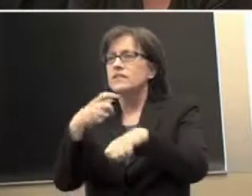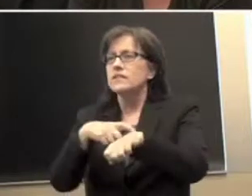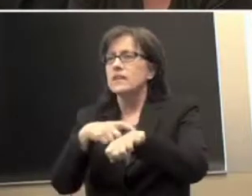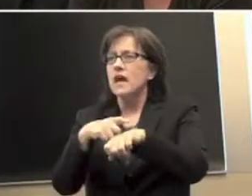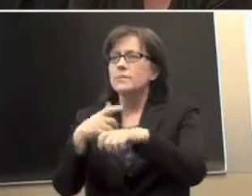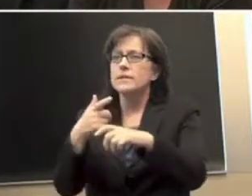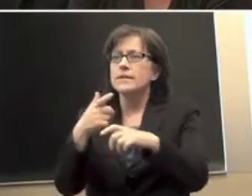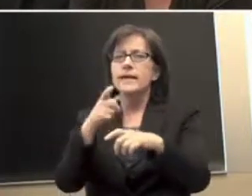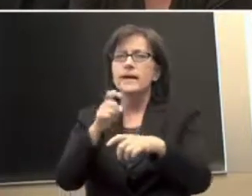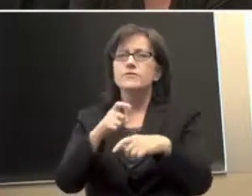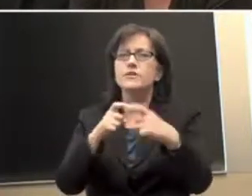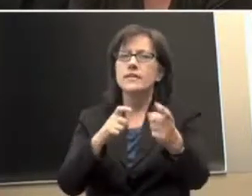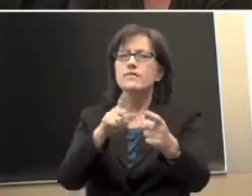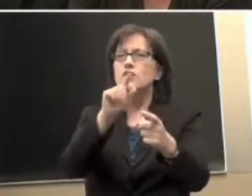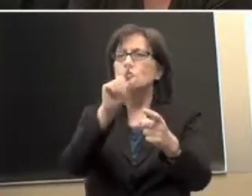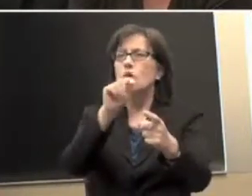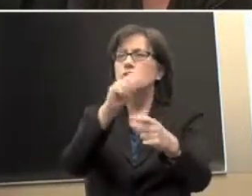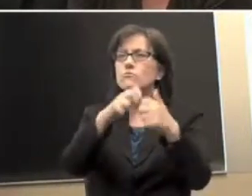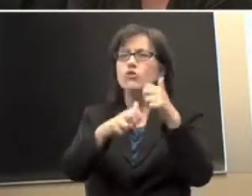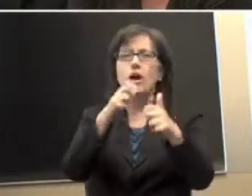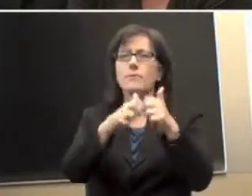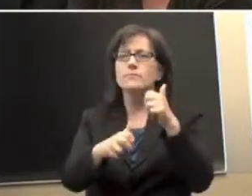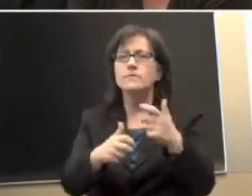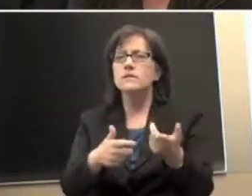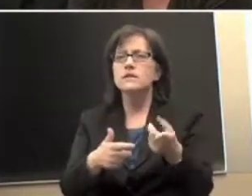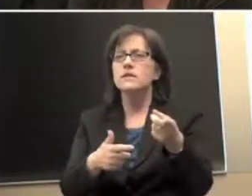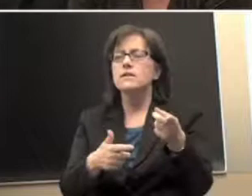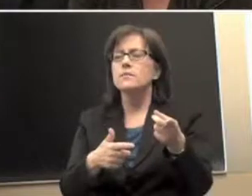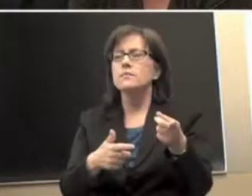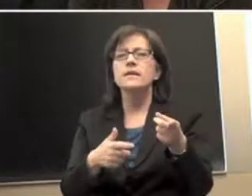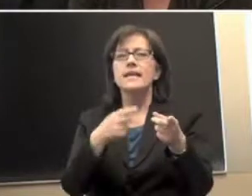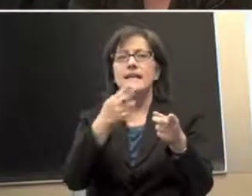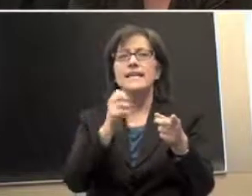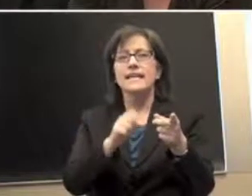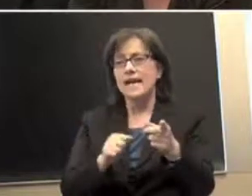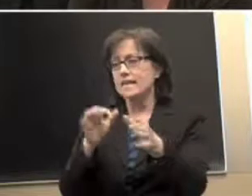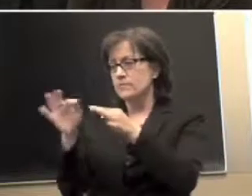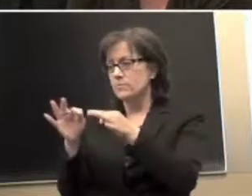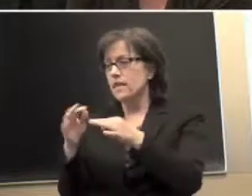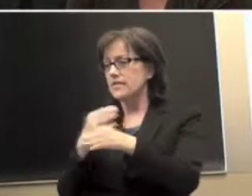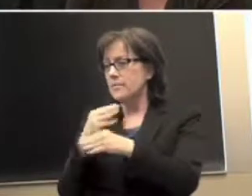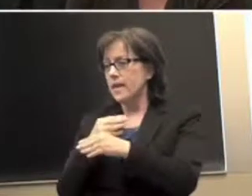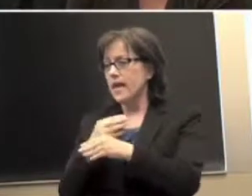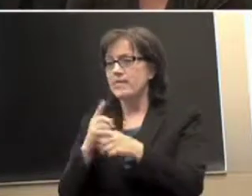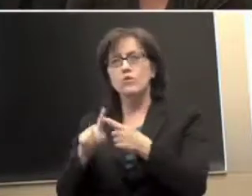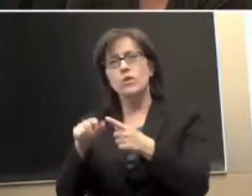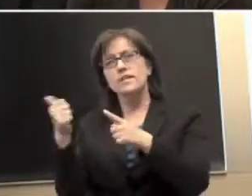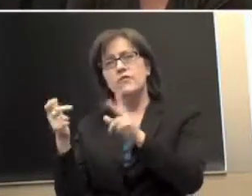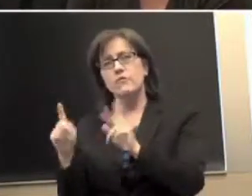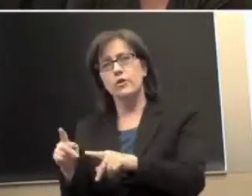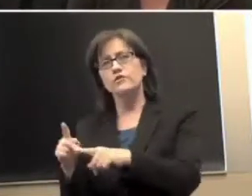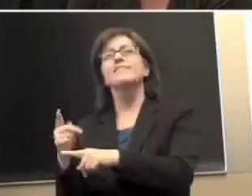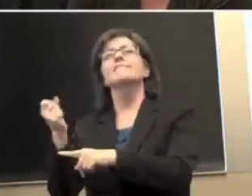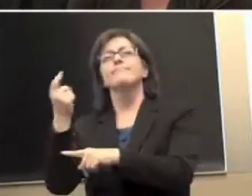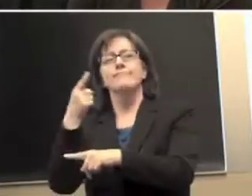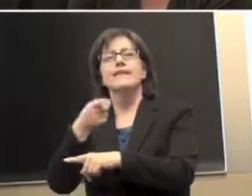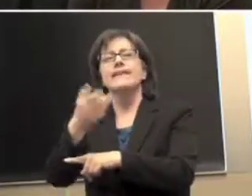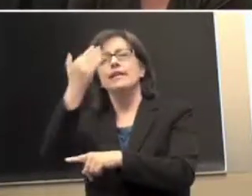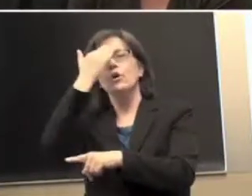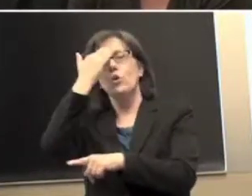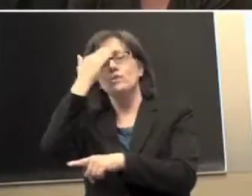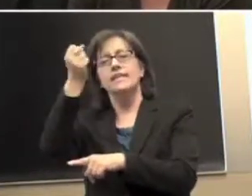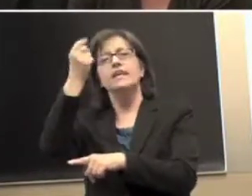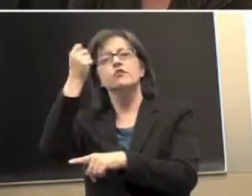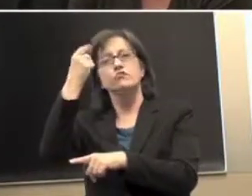his 20 problems done, if he can explain how to do math to this person, then we know that he's actually got the concept.